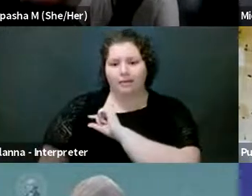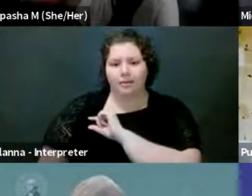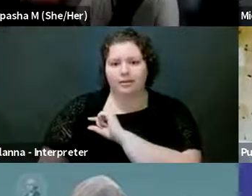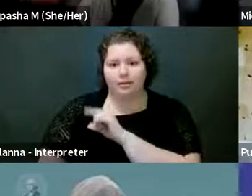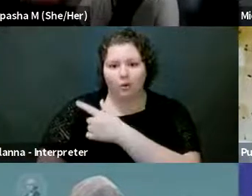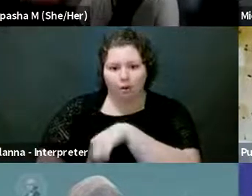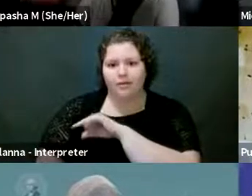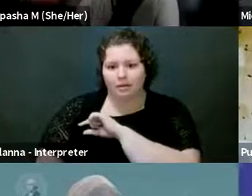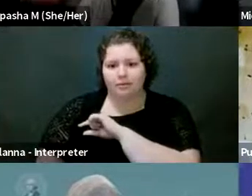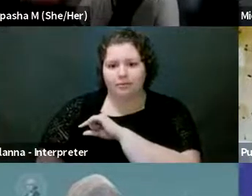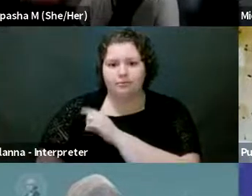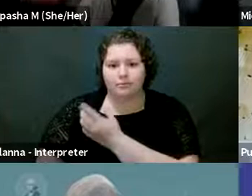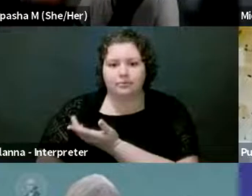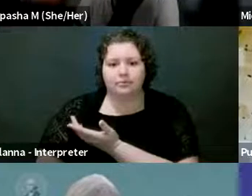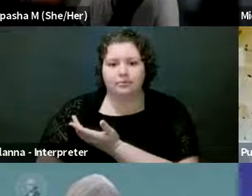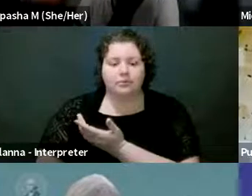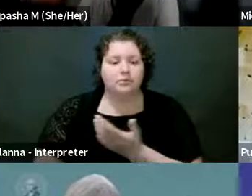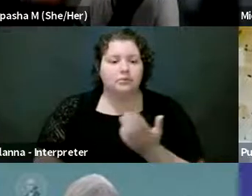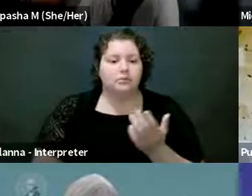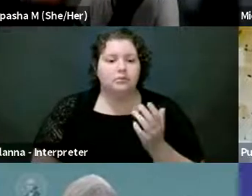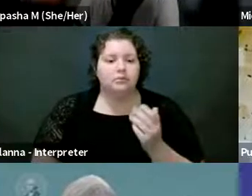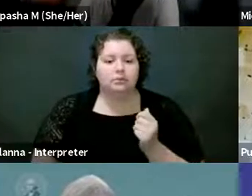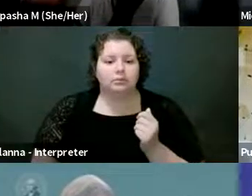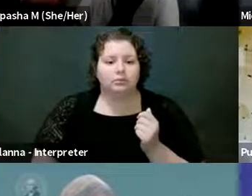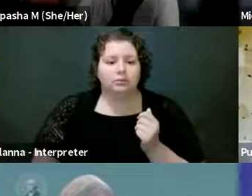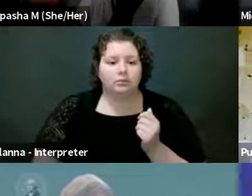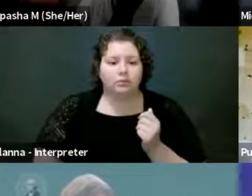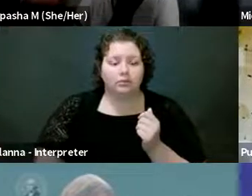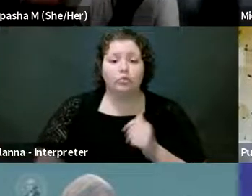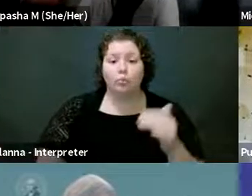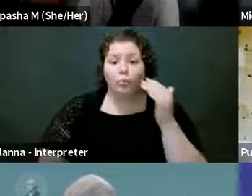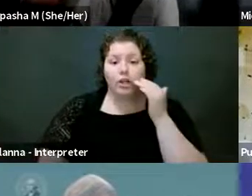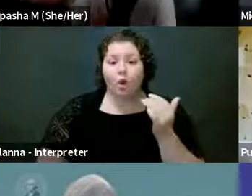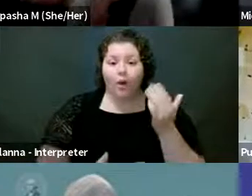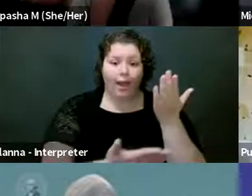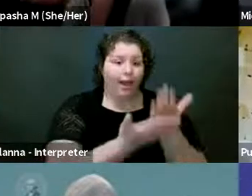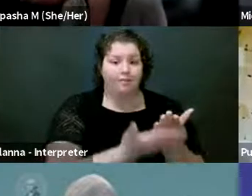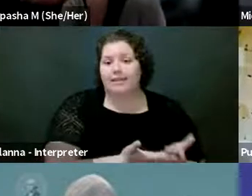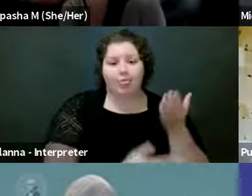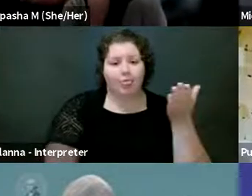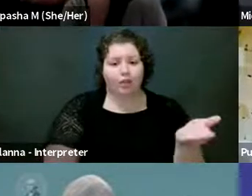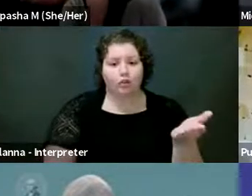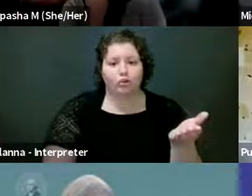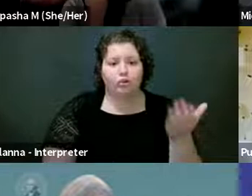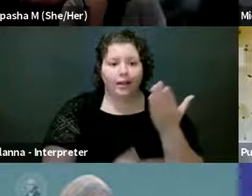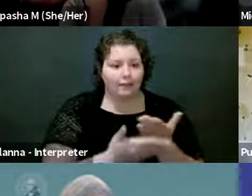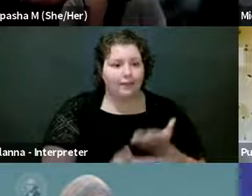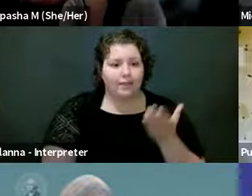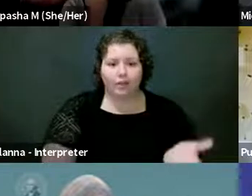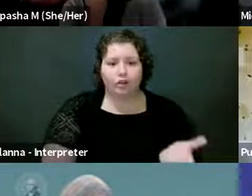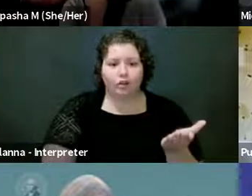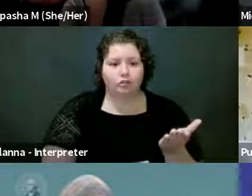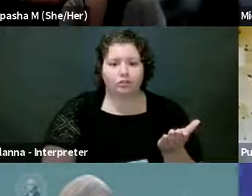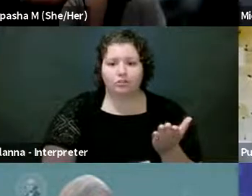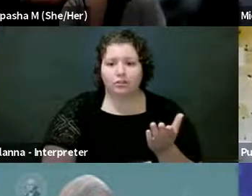that. On that note, it's automatic, and then it's the evidence is in. So we touched on that